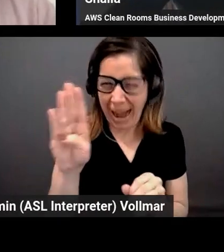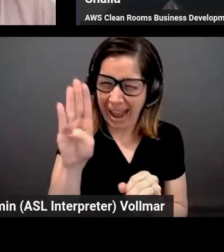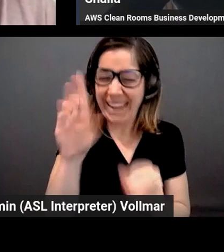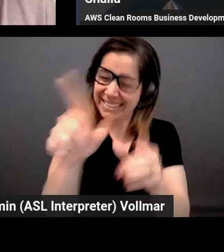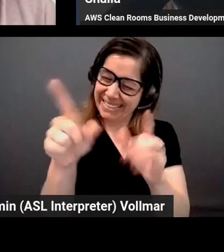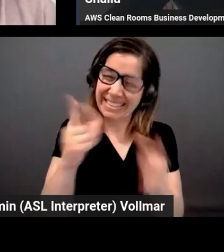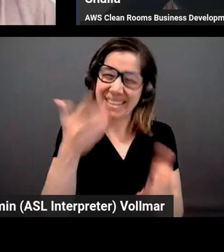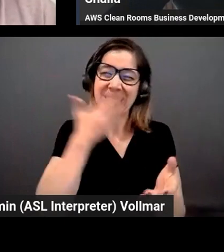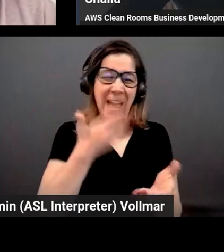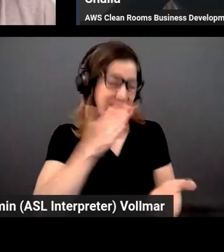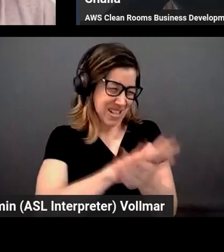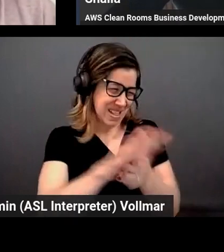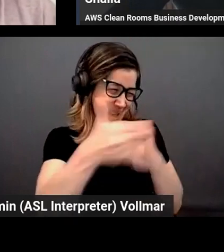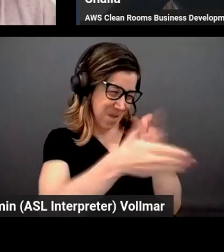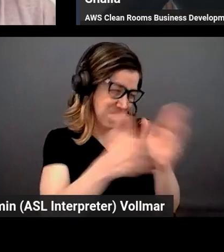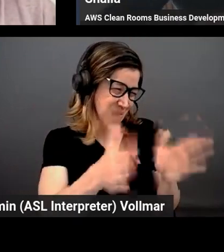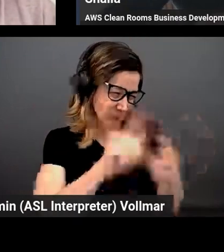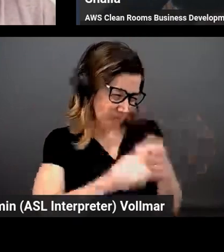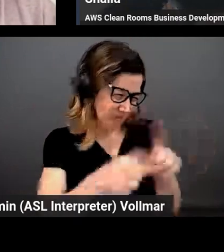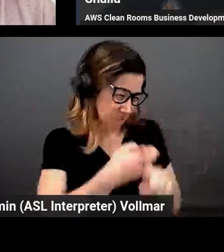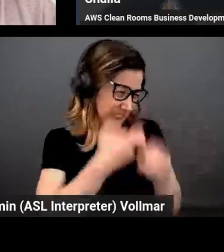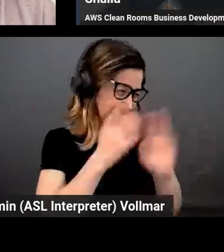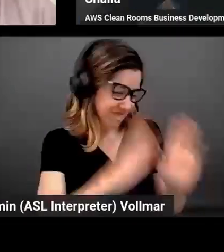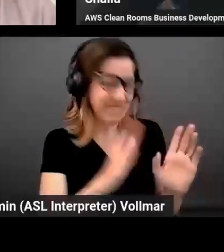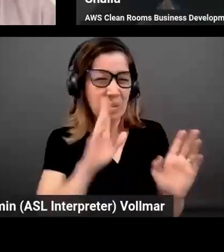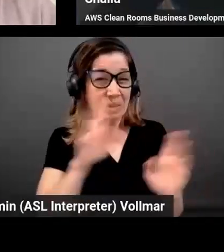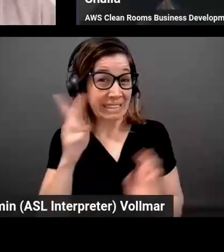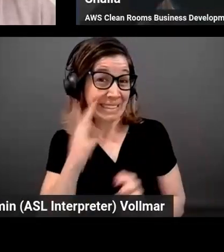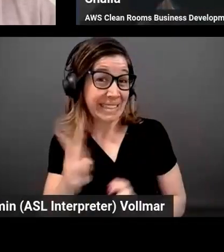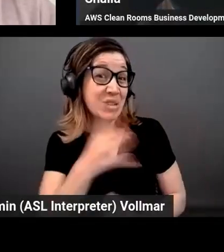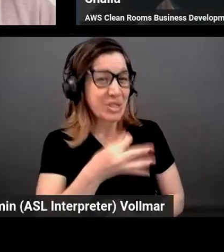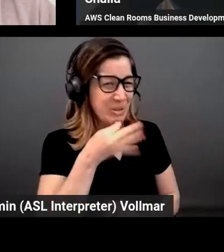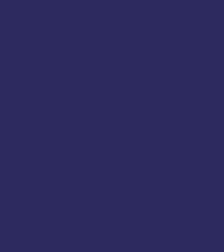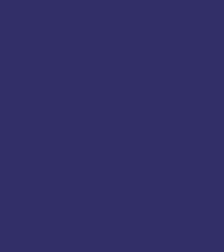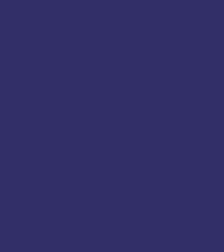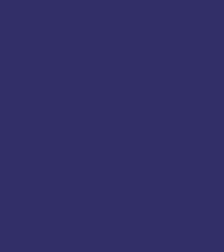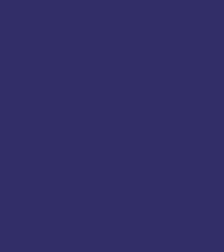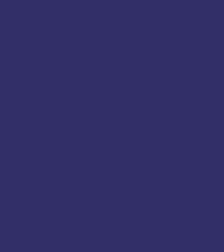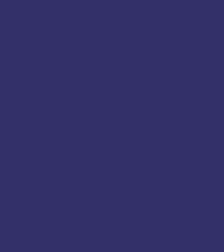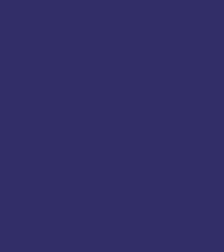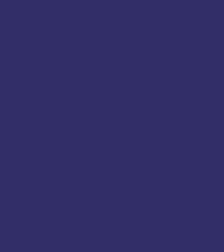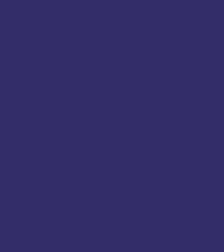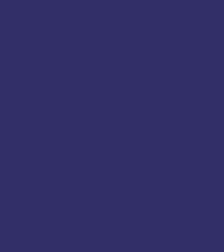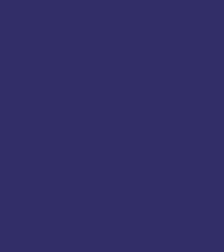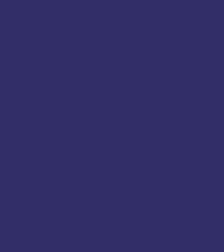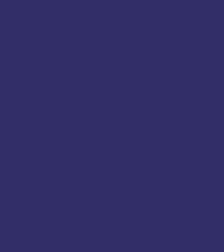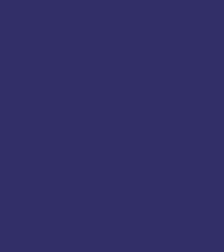Rooms friends. We'll be seeing you in the future. Absolutely.